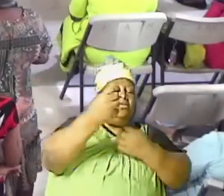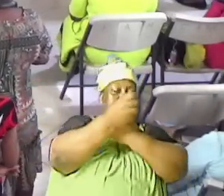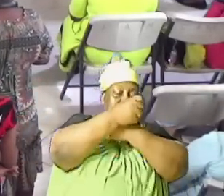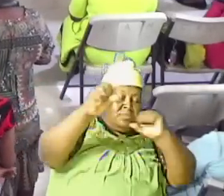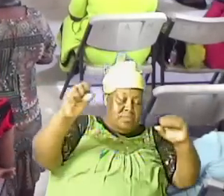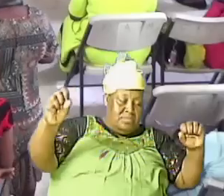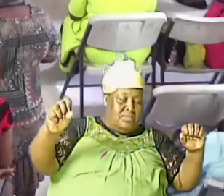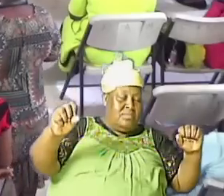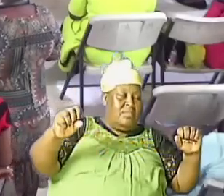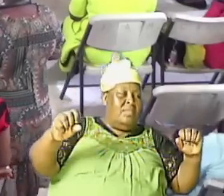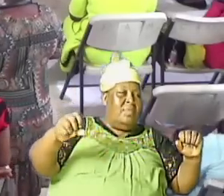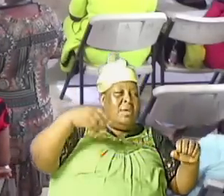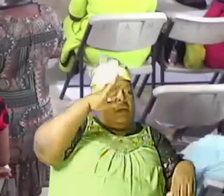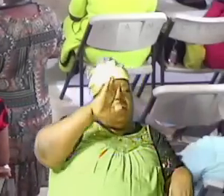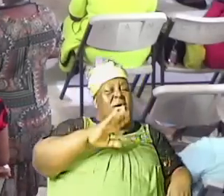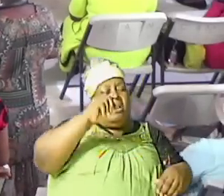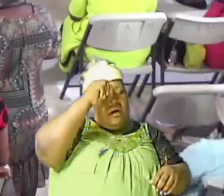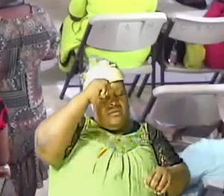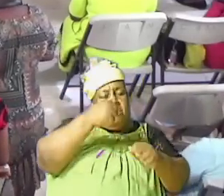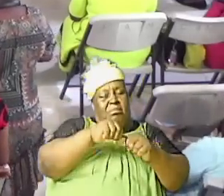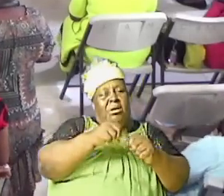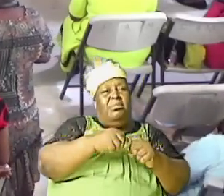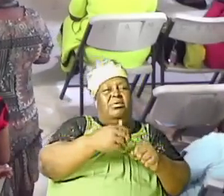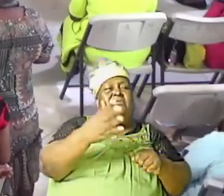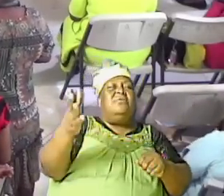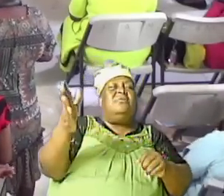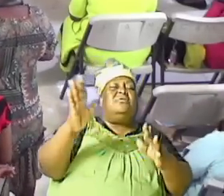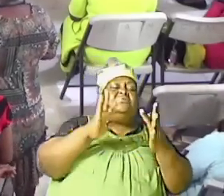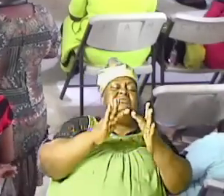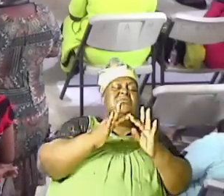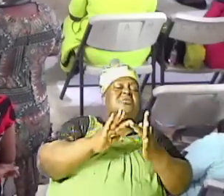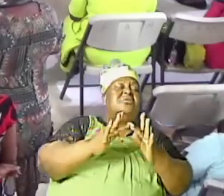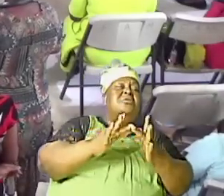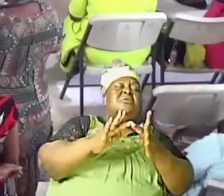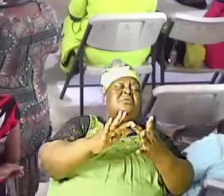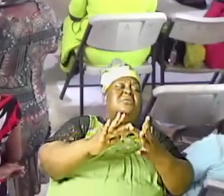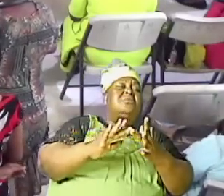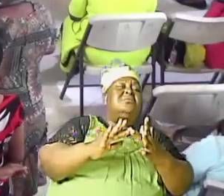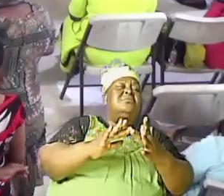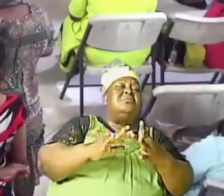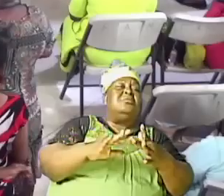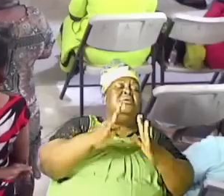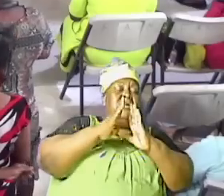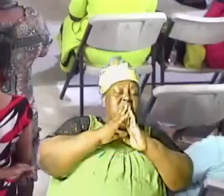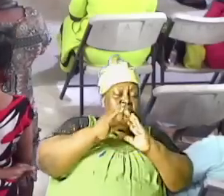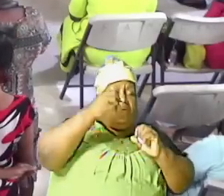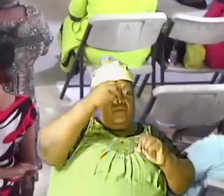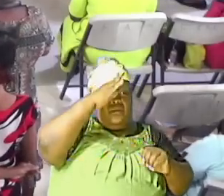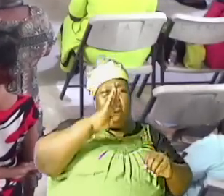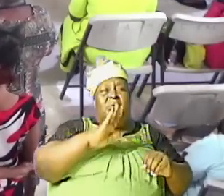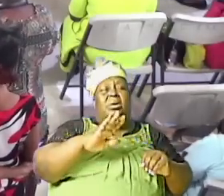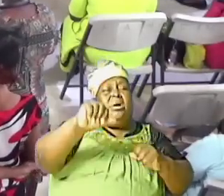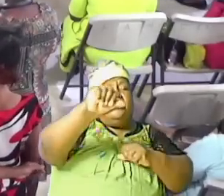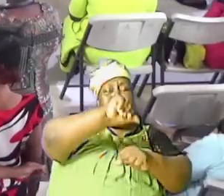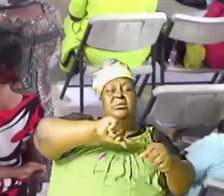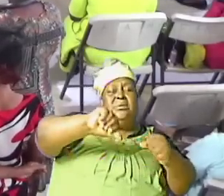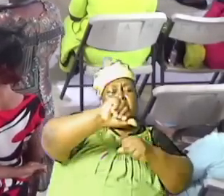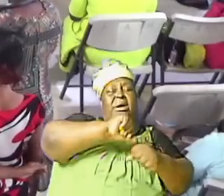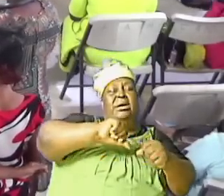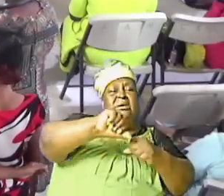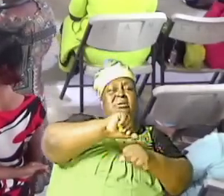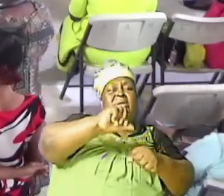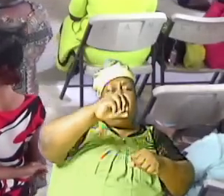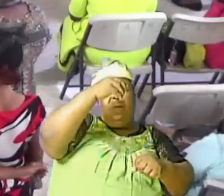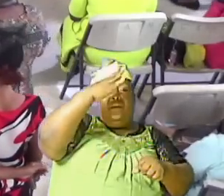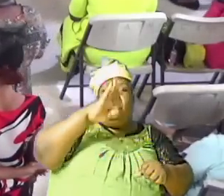salvation. God, remember those that will be online streaming. God, I pray, oh God, that your anointing, Lord